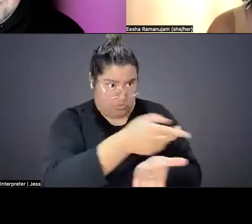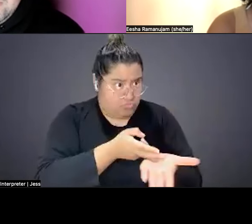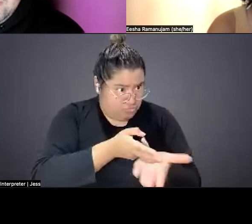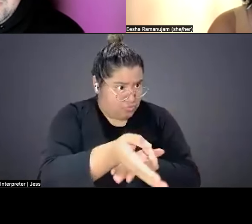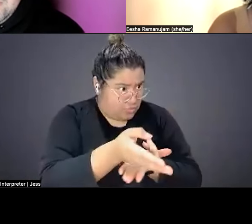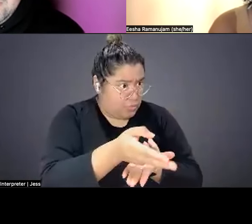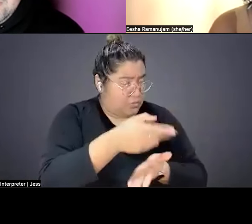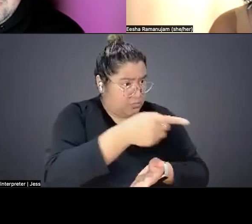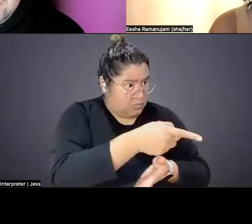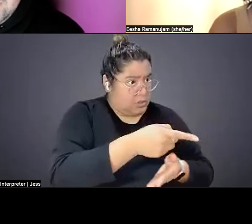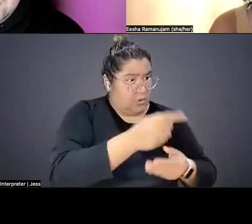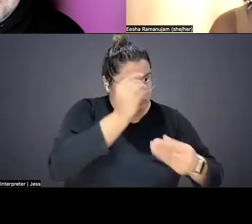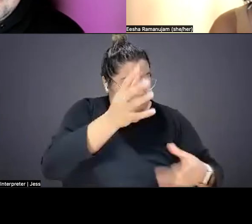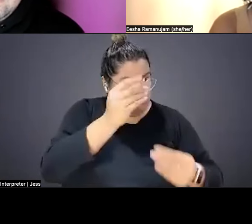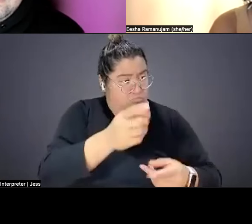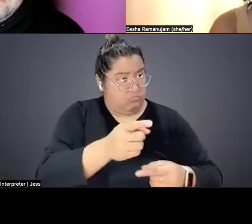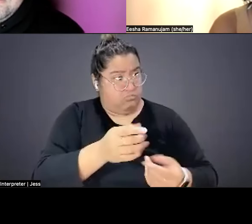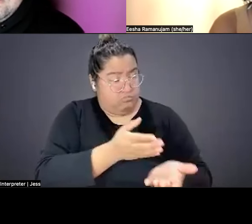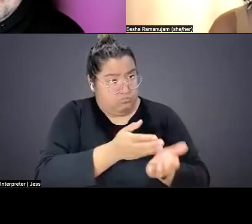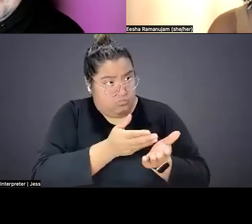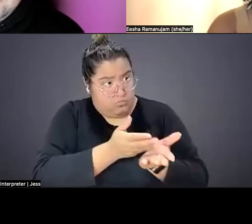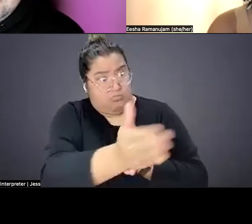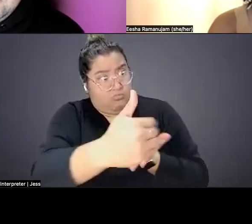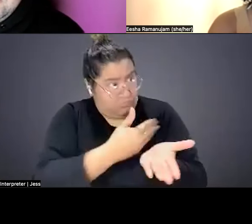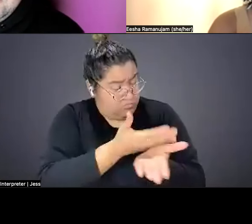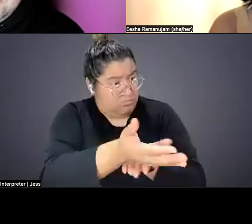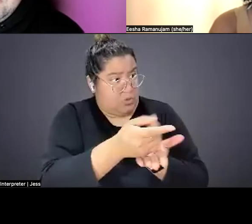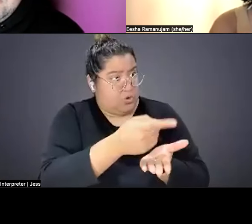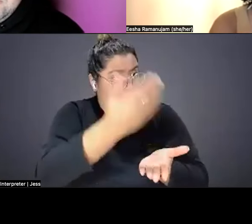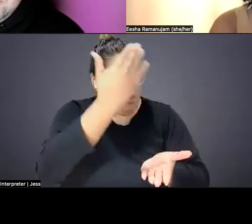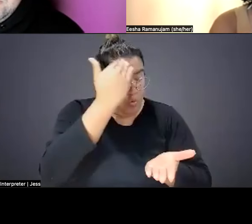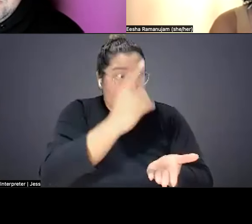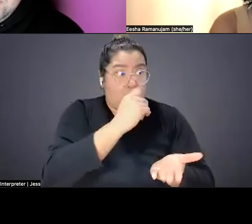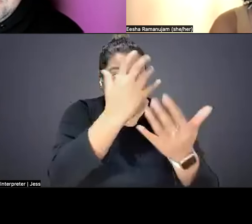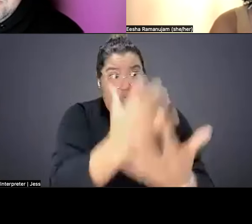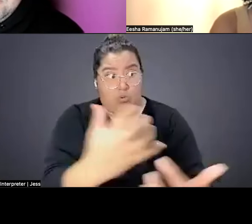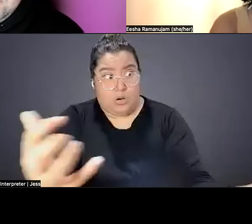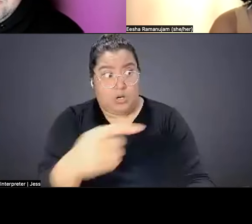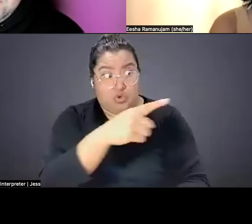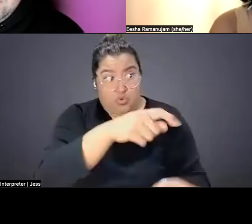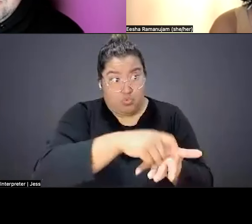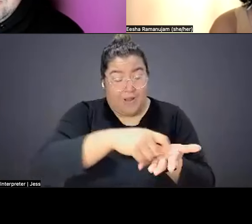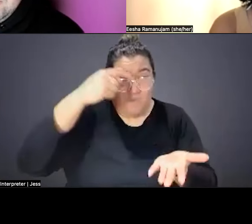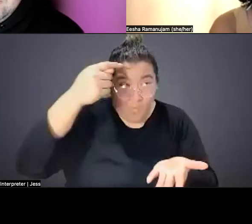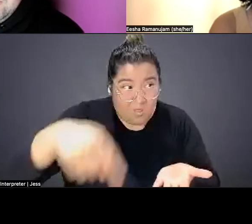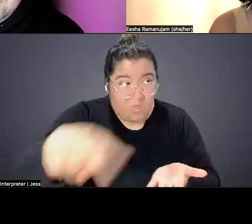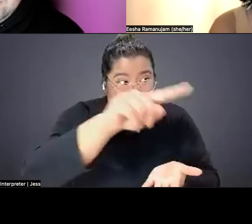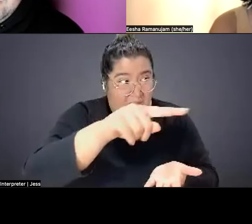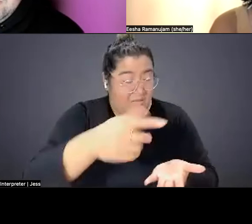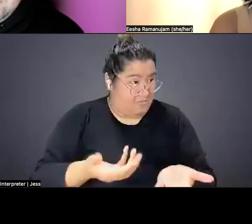to, and do you know who you're talking to and who your readership is, and are you writing to them and for them?